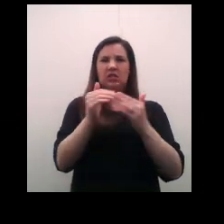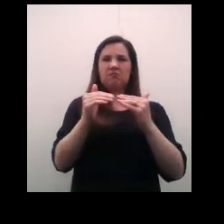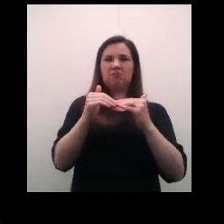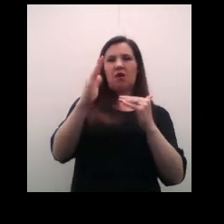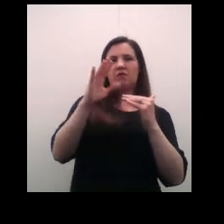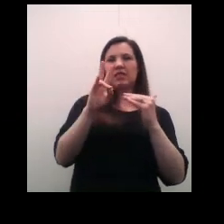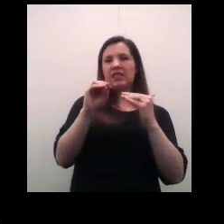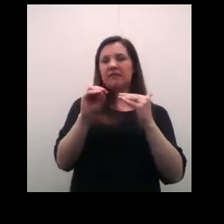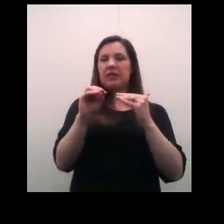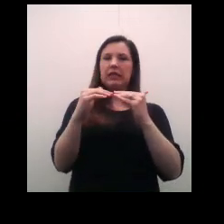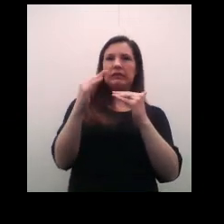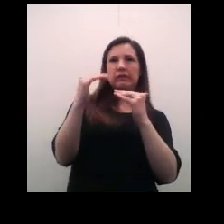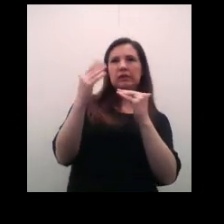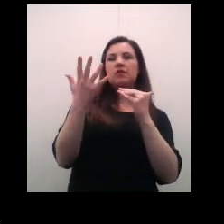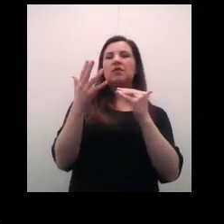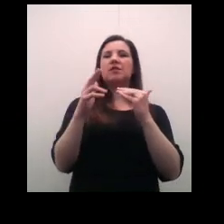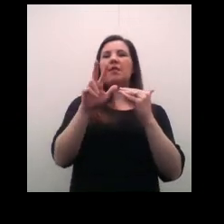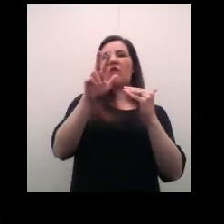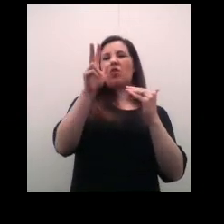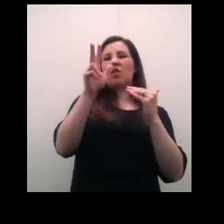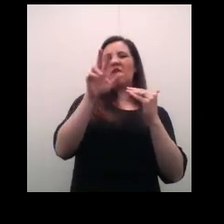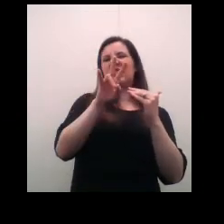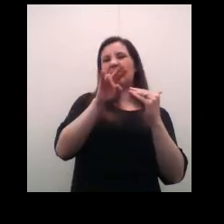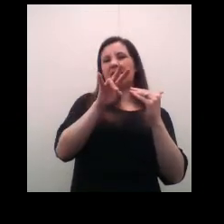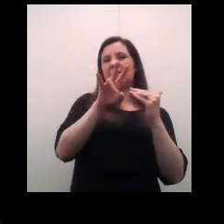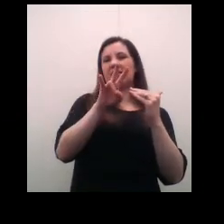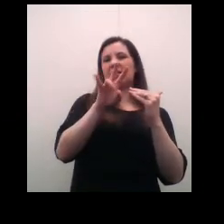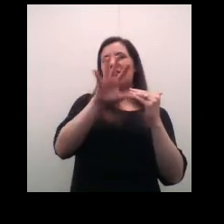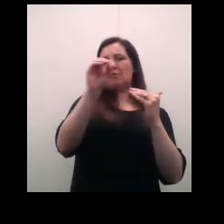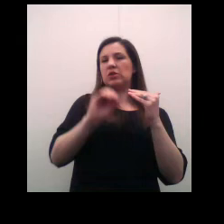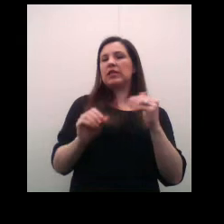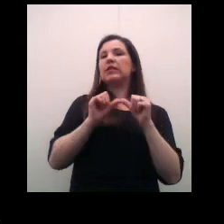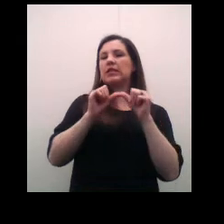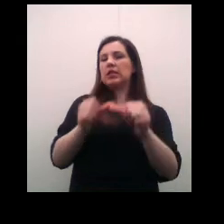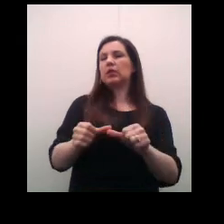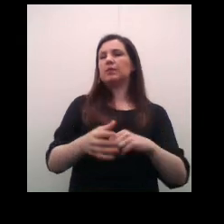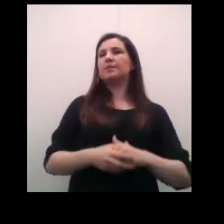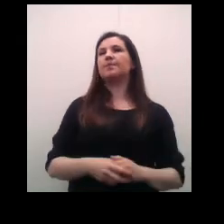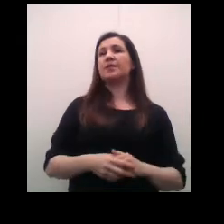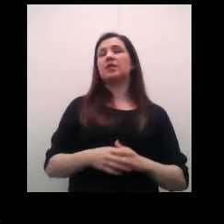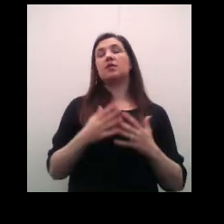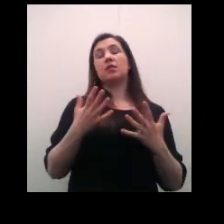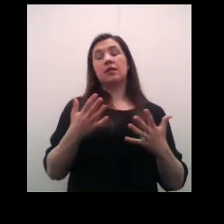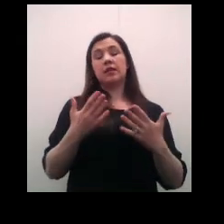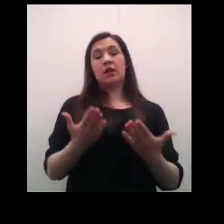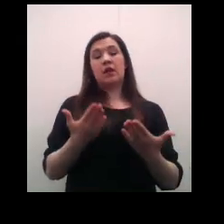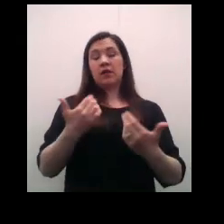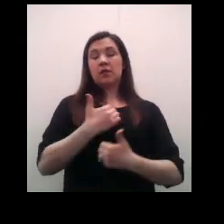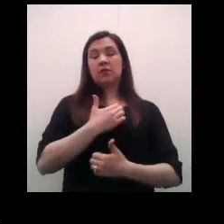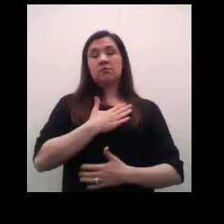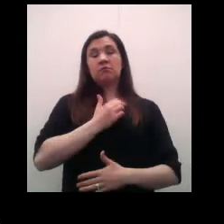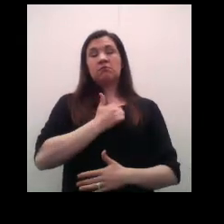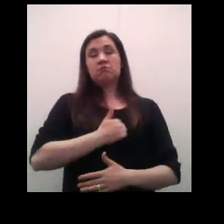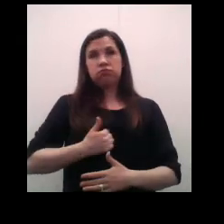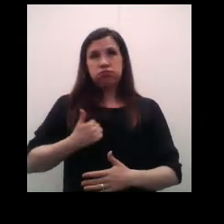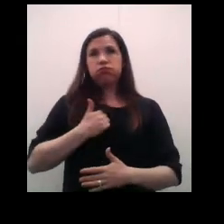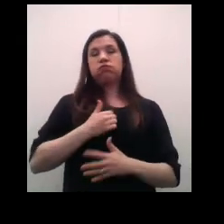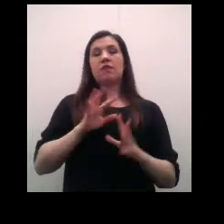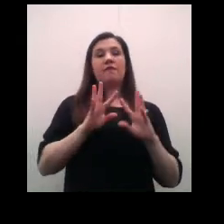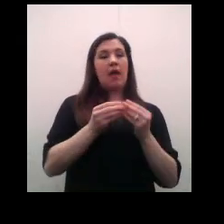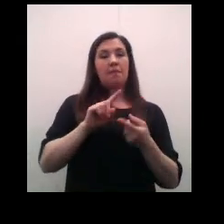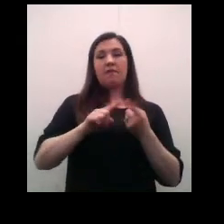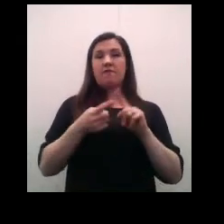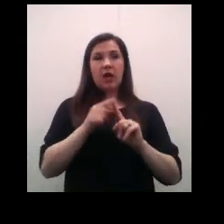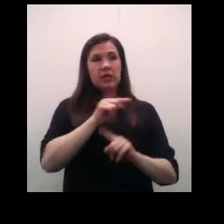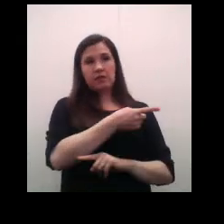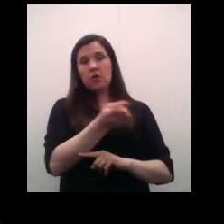being approximately 3/4 of all the deaths, continue. And once again, I offer my deepest condolences and sympathies to the family and friends of